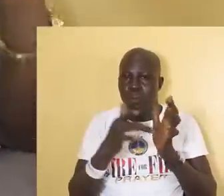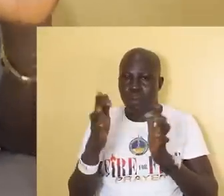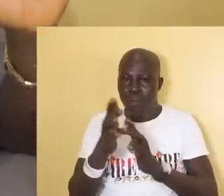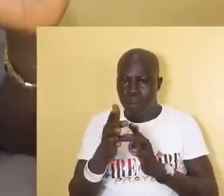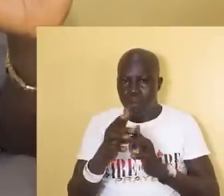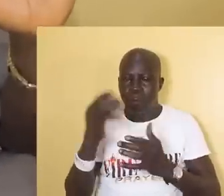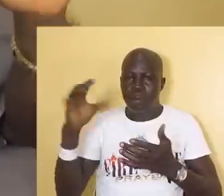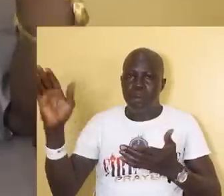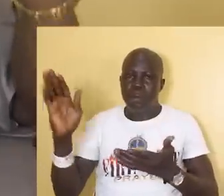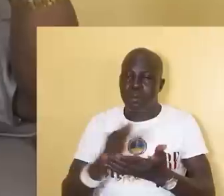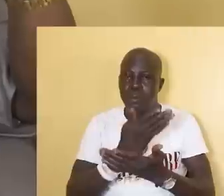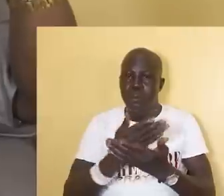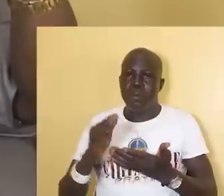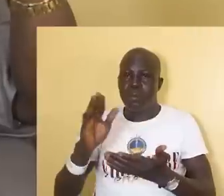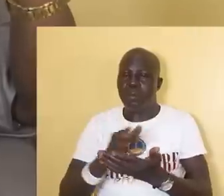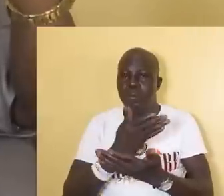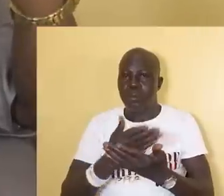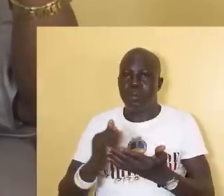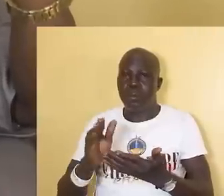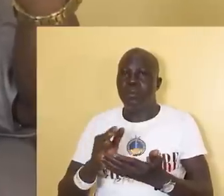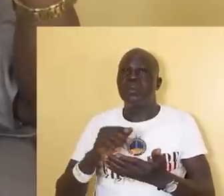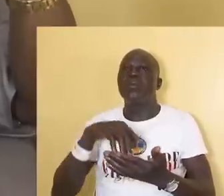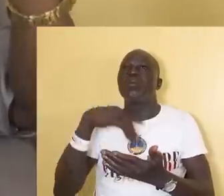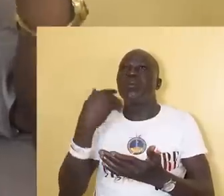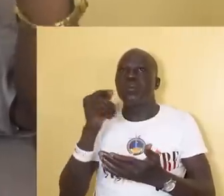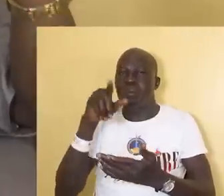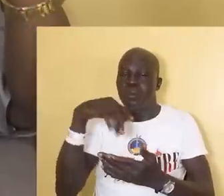That Him says,